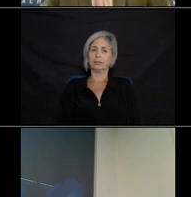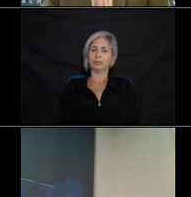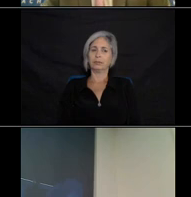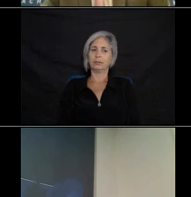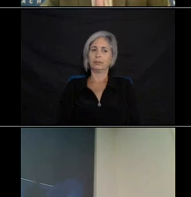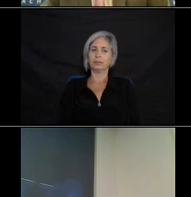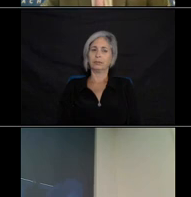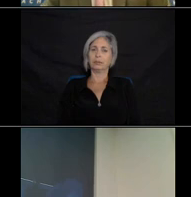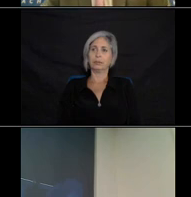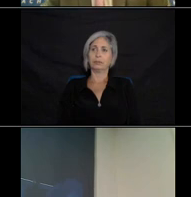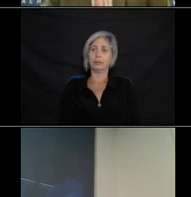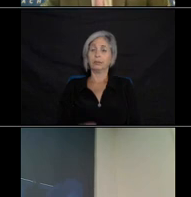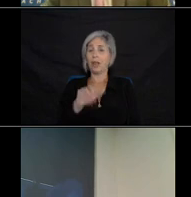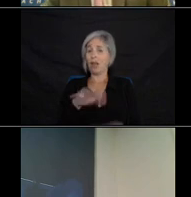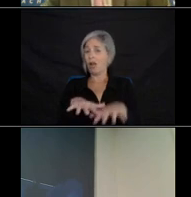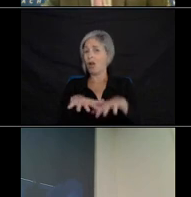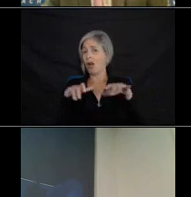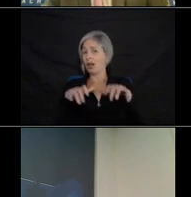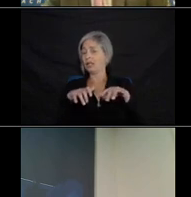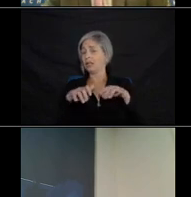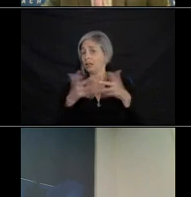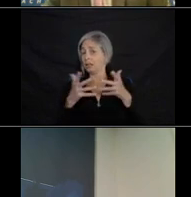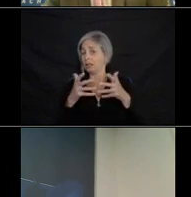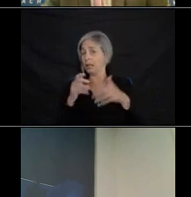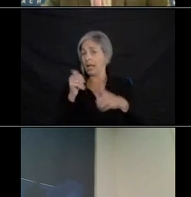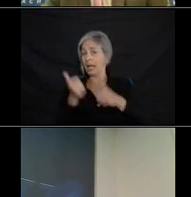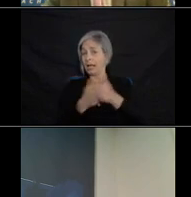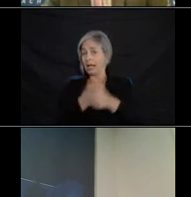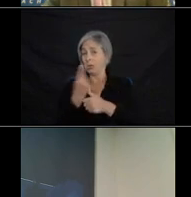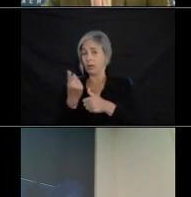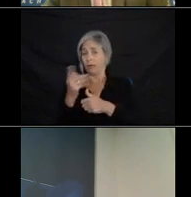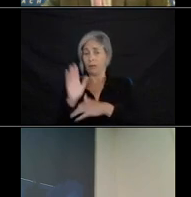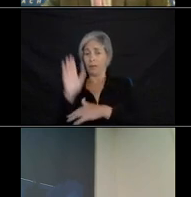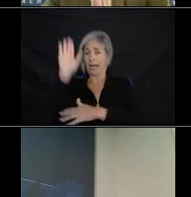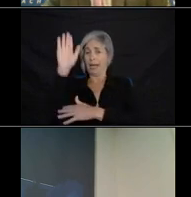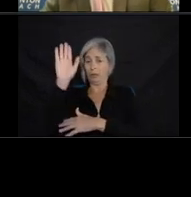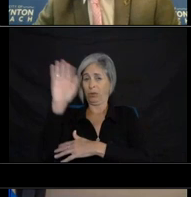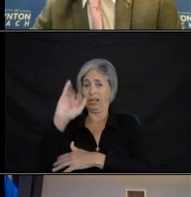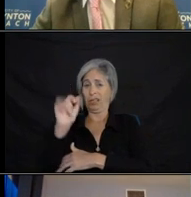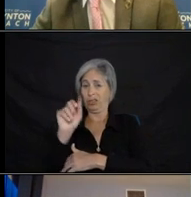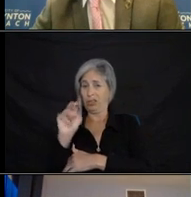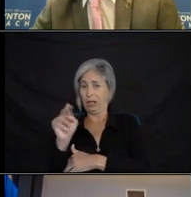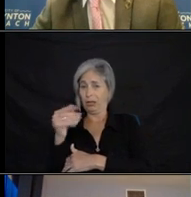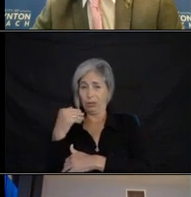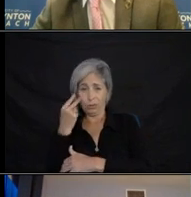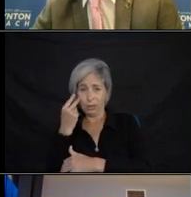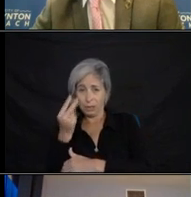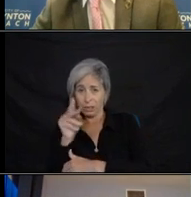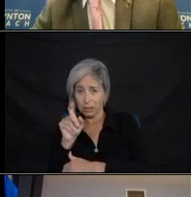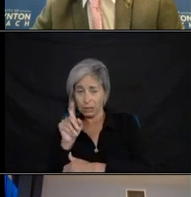Is there anyone else from the audience? John, do you have anyone with the hand raised?